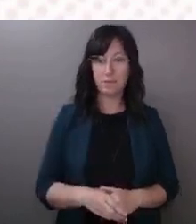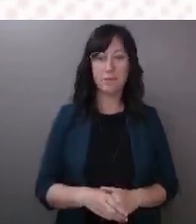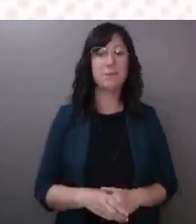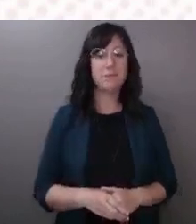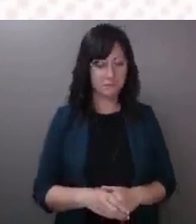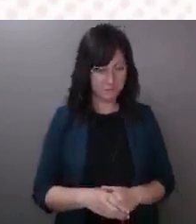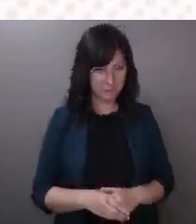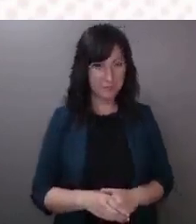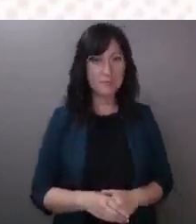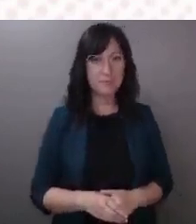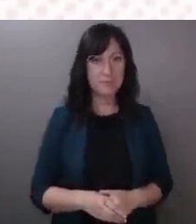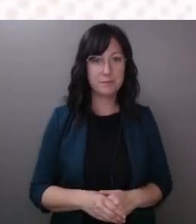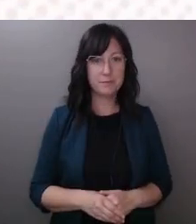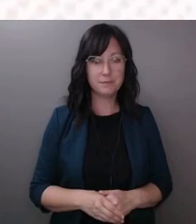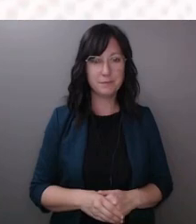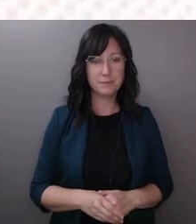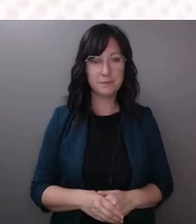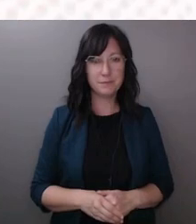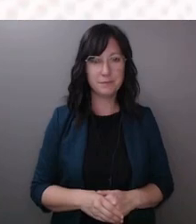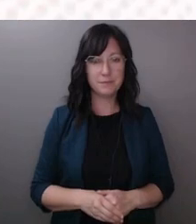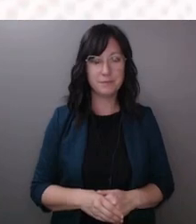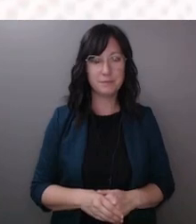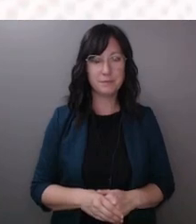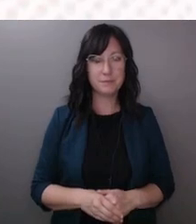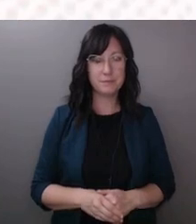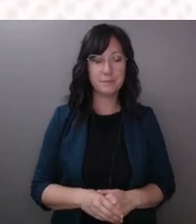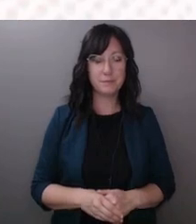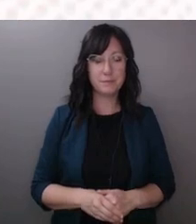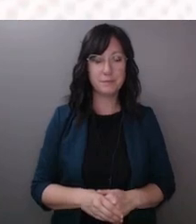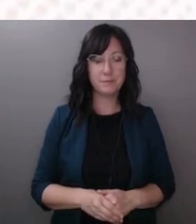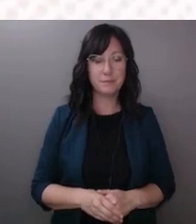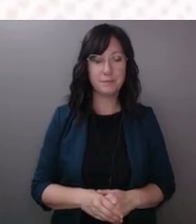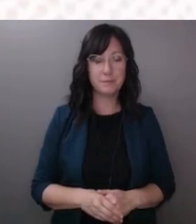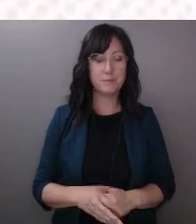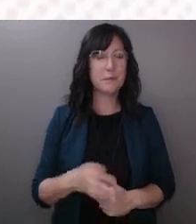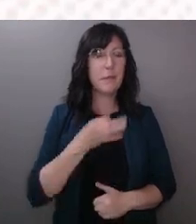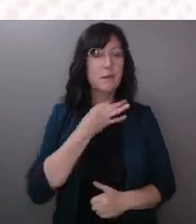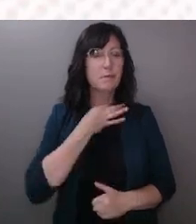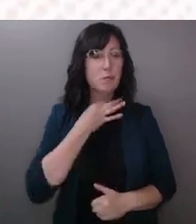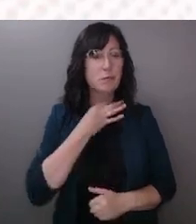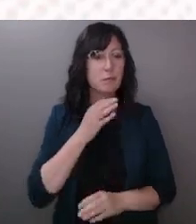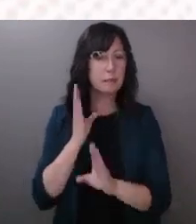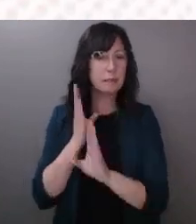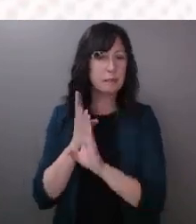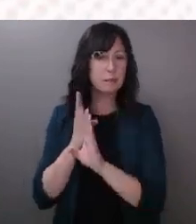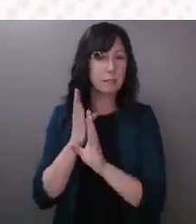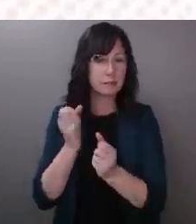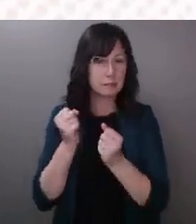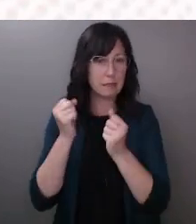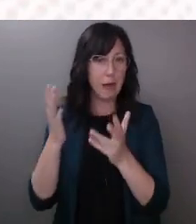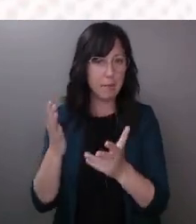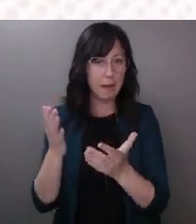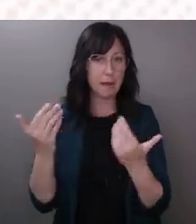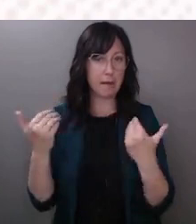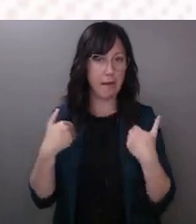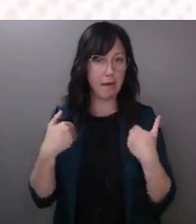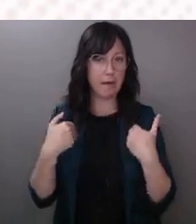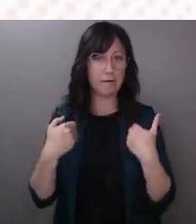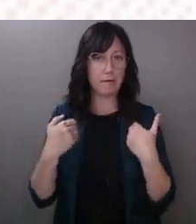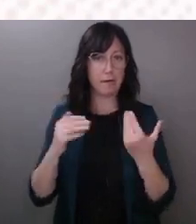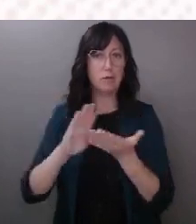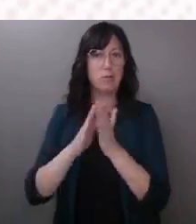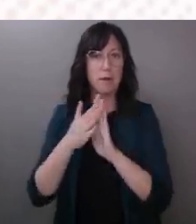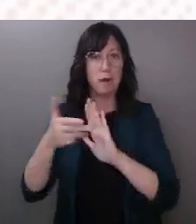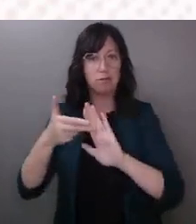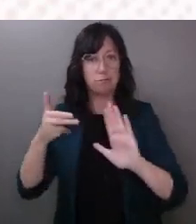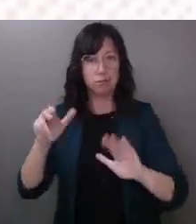Thank you. I'm just wondering exactly how many buses are being dedicated to the Shuttle Express,